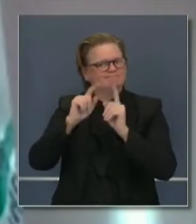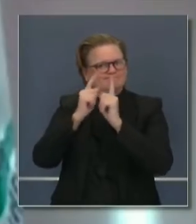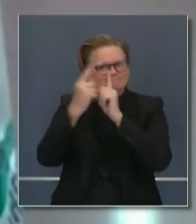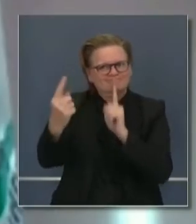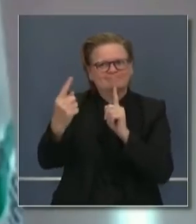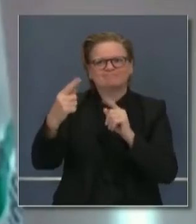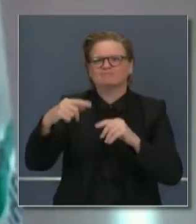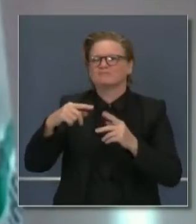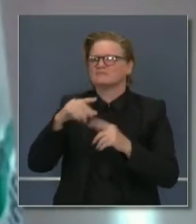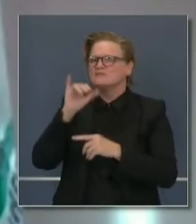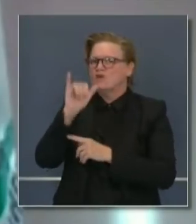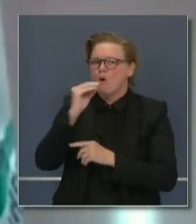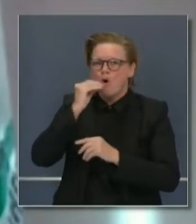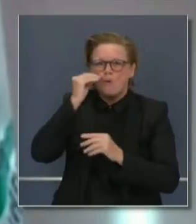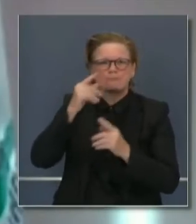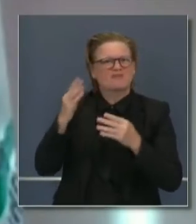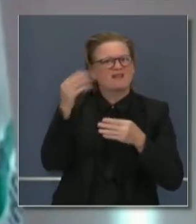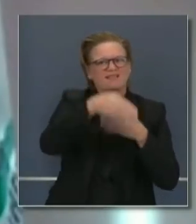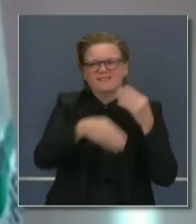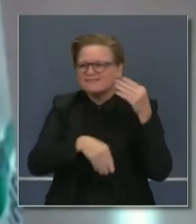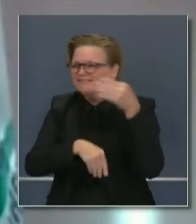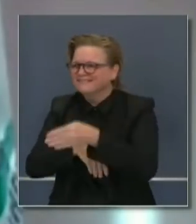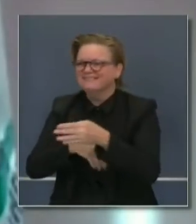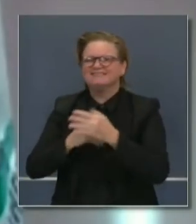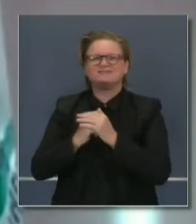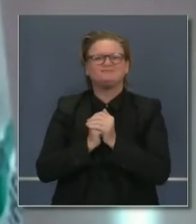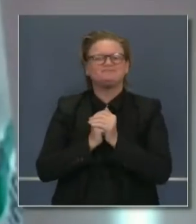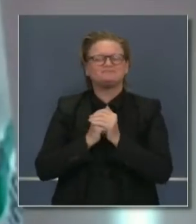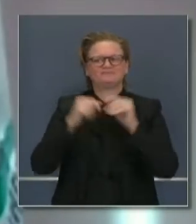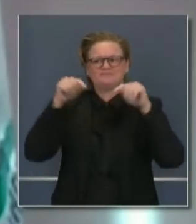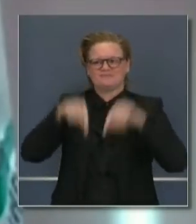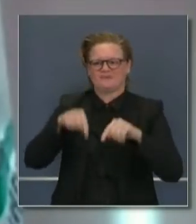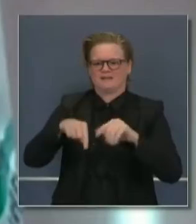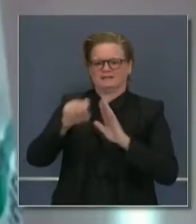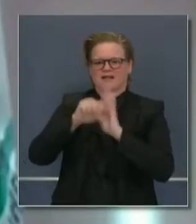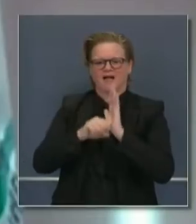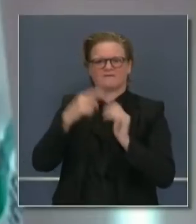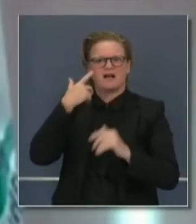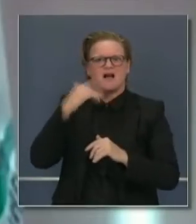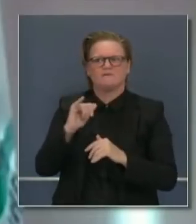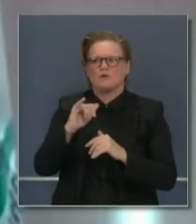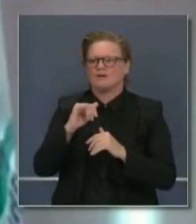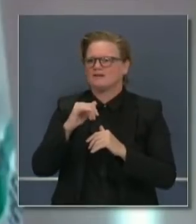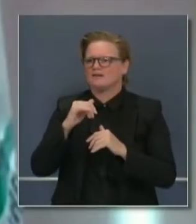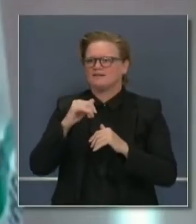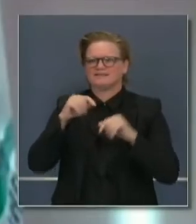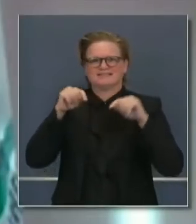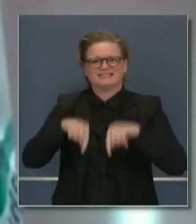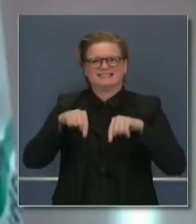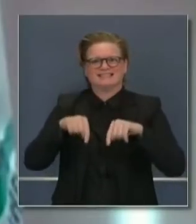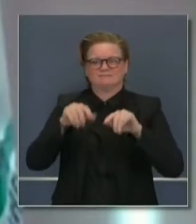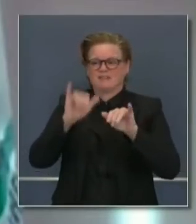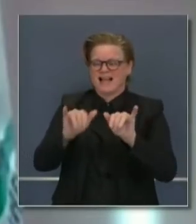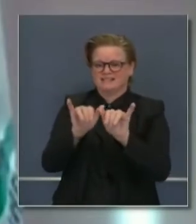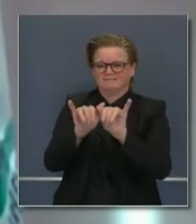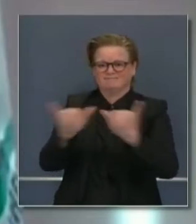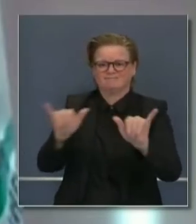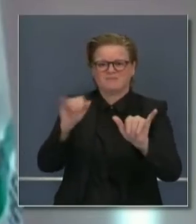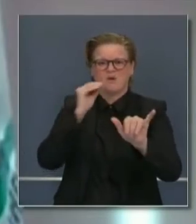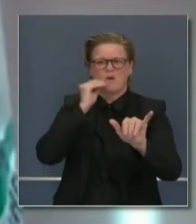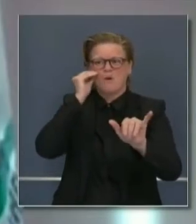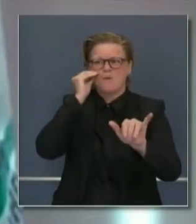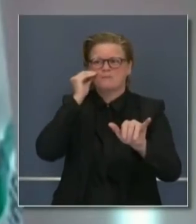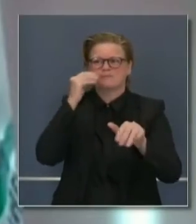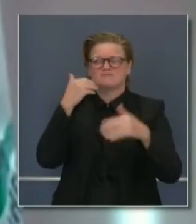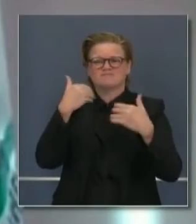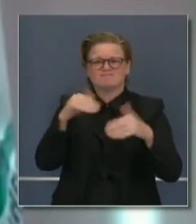will take this new order, this regional stay-at-home order, to heart and follow it as well as they can, so